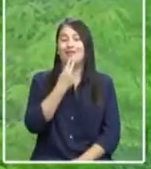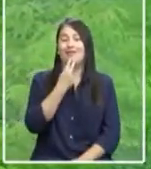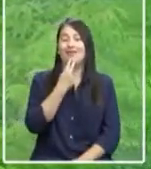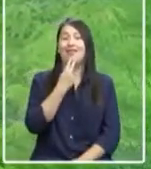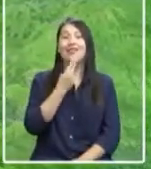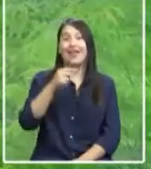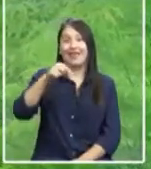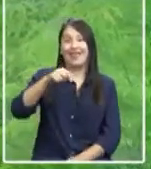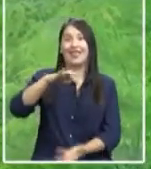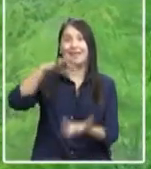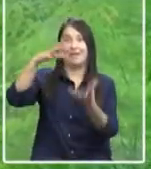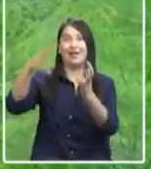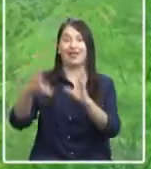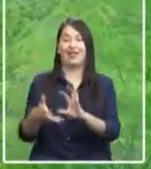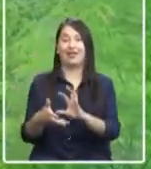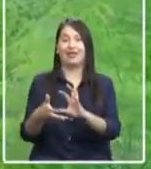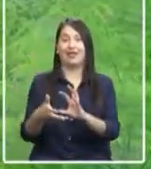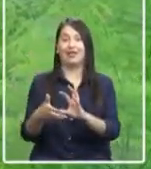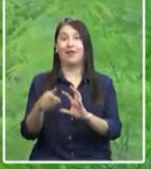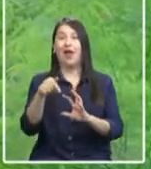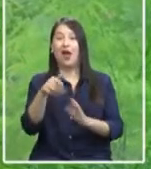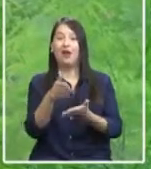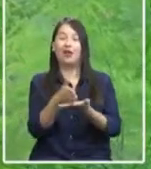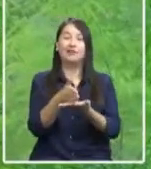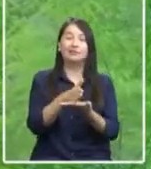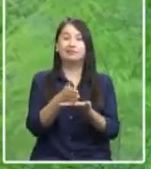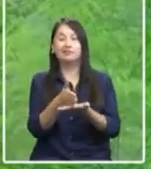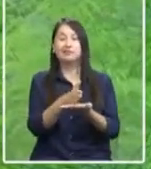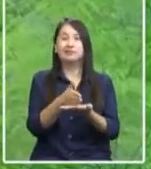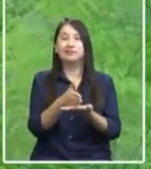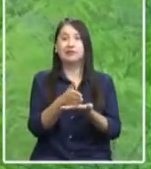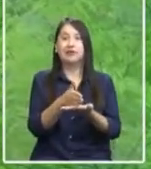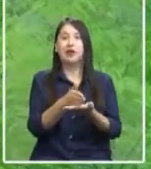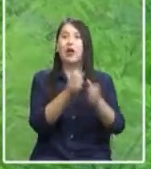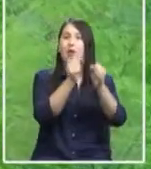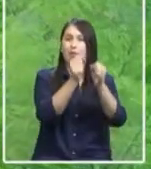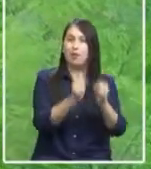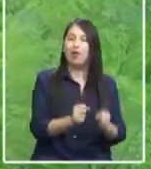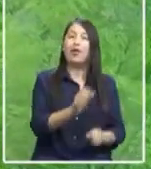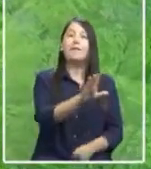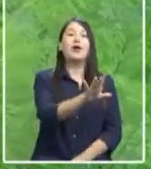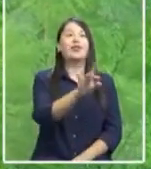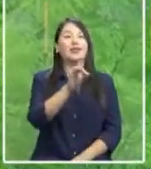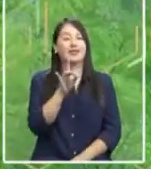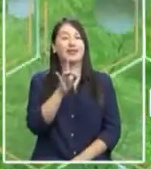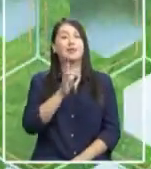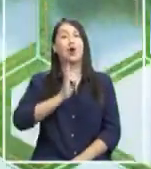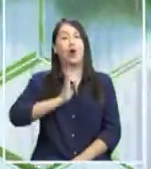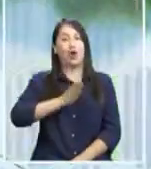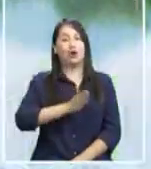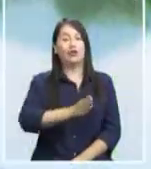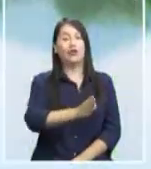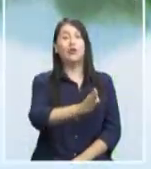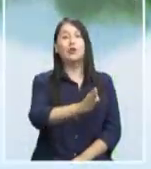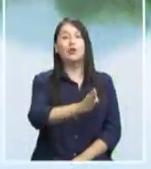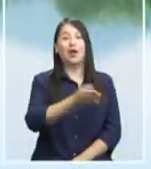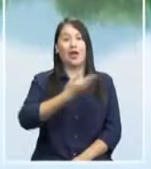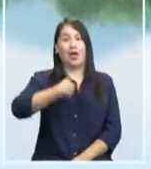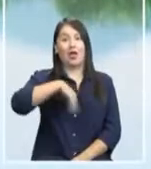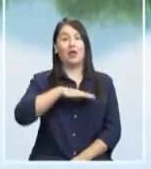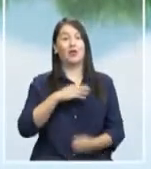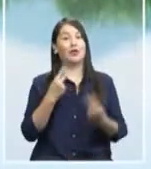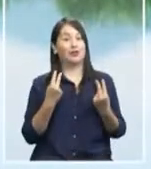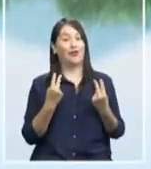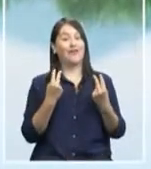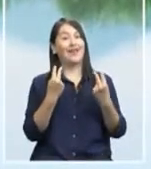We can decide whether we continue in our journey in the suicidal path that we